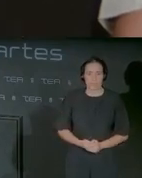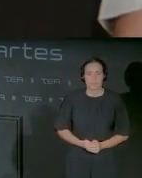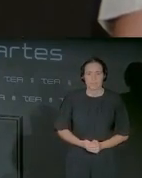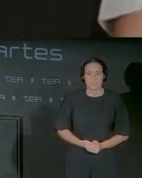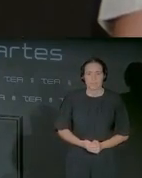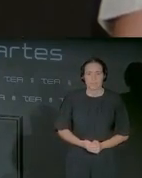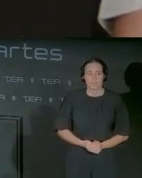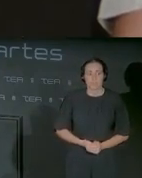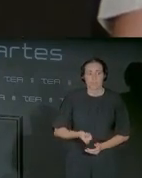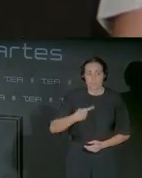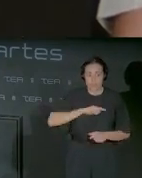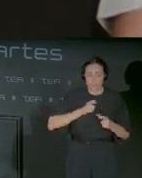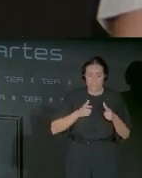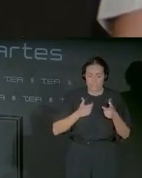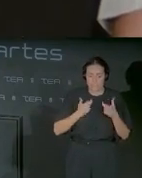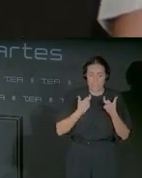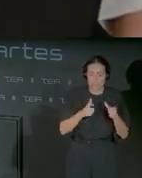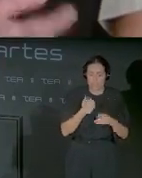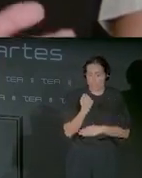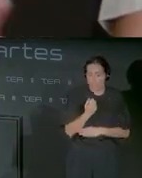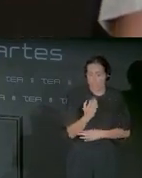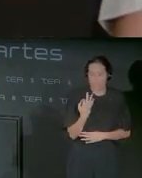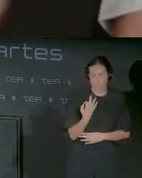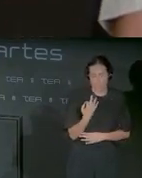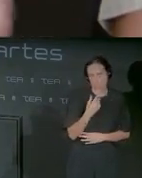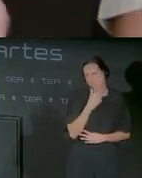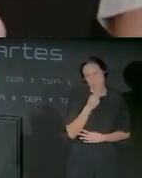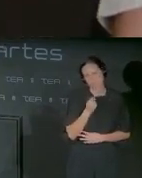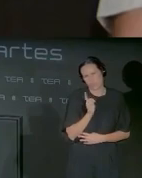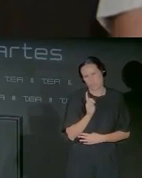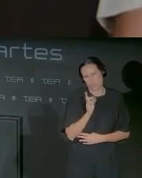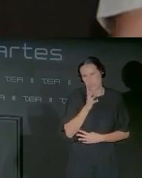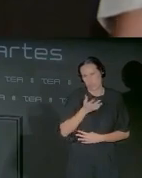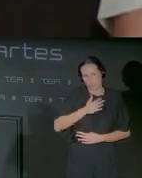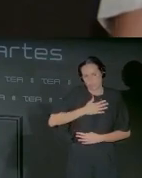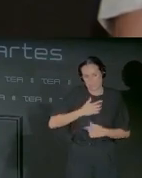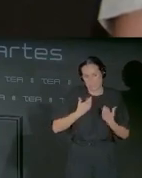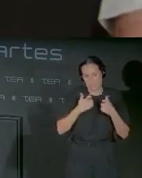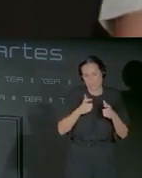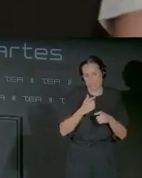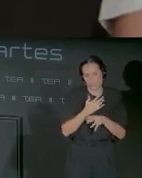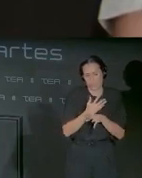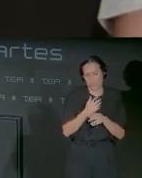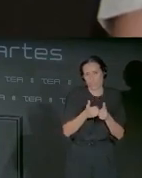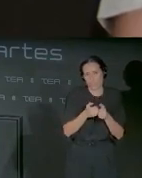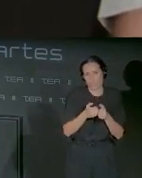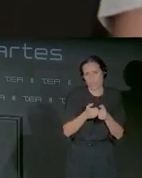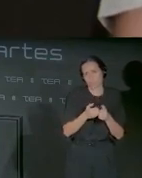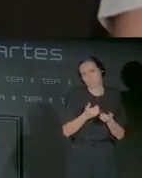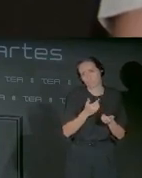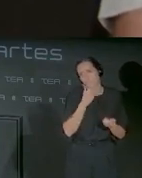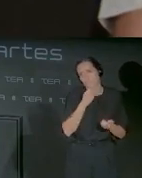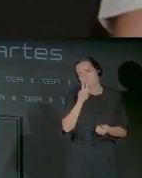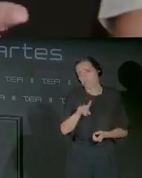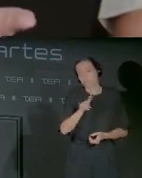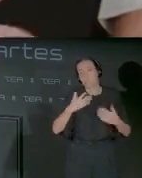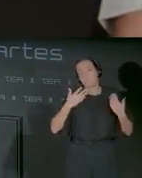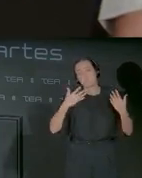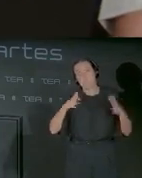things are notified, things are approved, but maybe we can find an easy manner to make sure that they are green-lighted by the Commission,